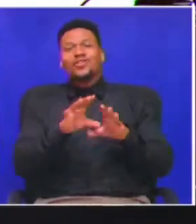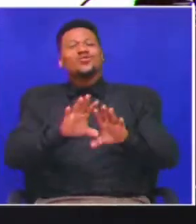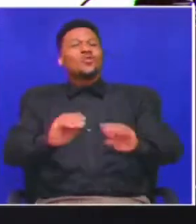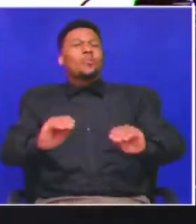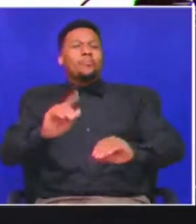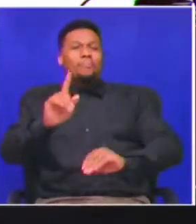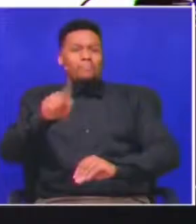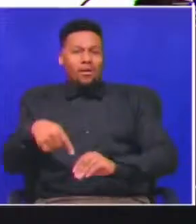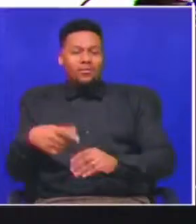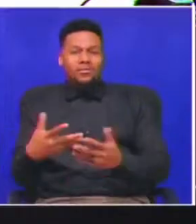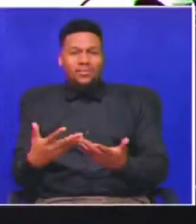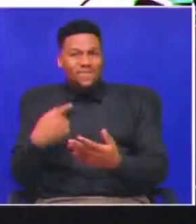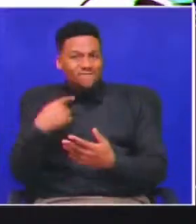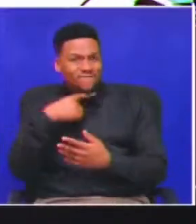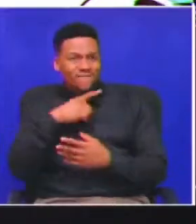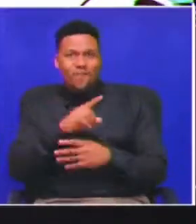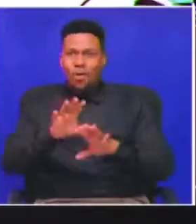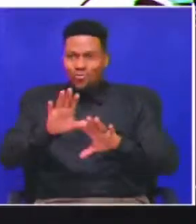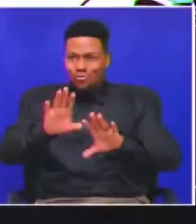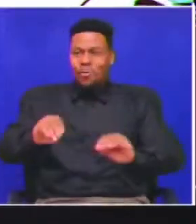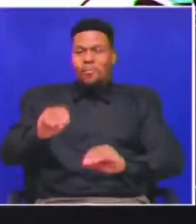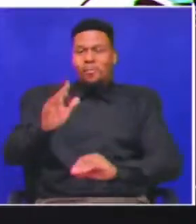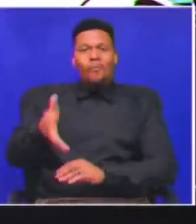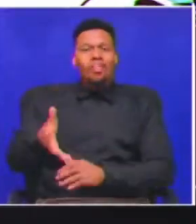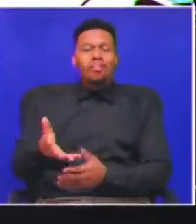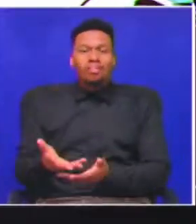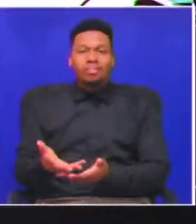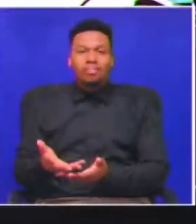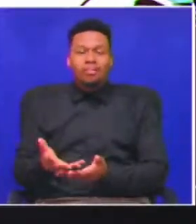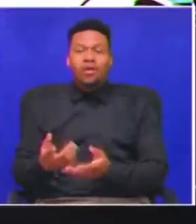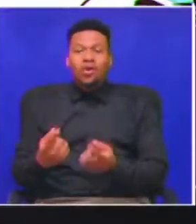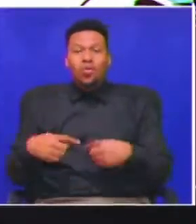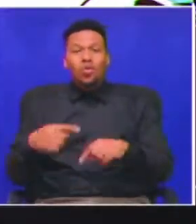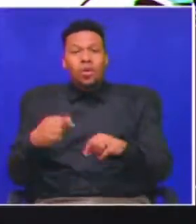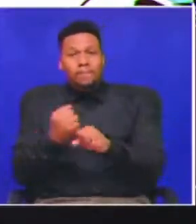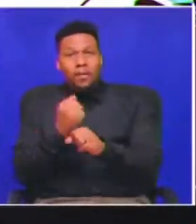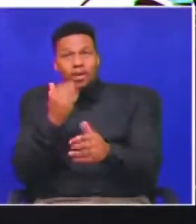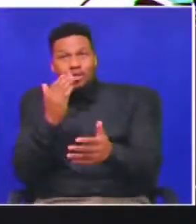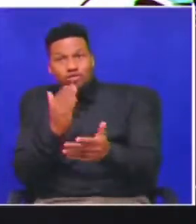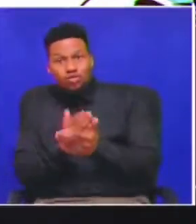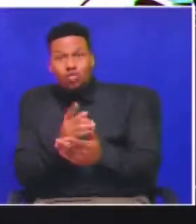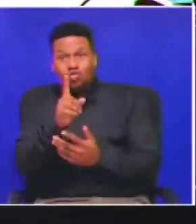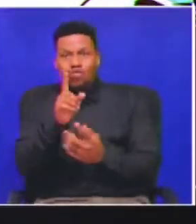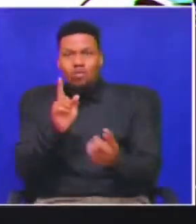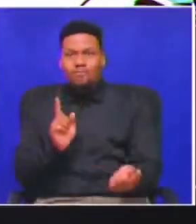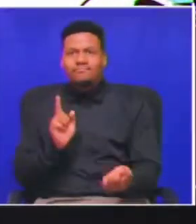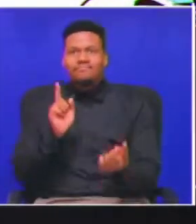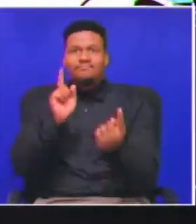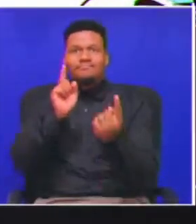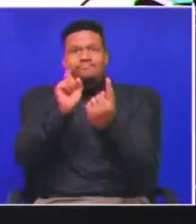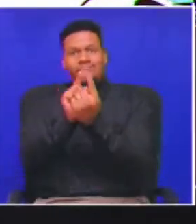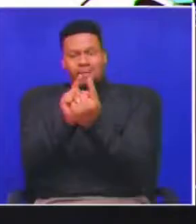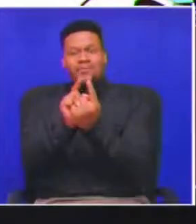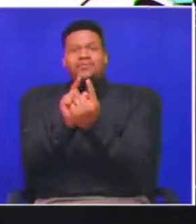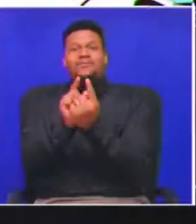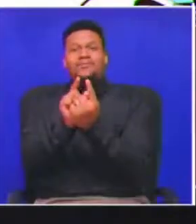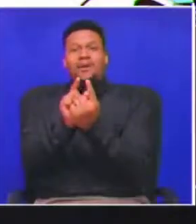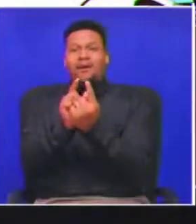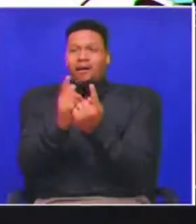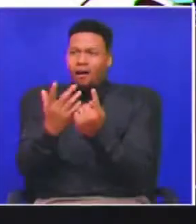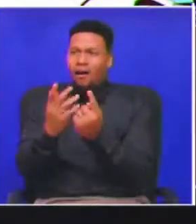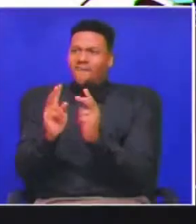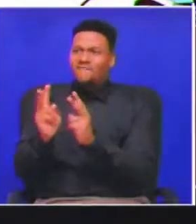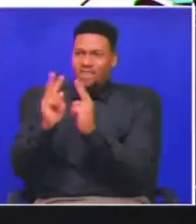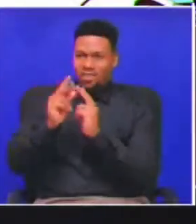we're able to ensure that those who interface with those who want to come into our country see that they are dealing with professionals.